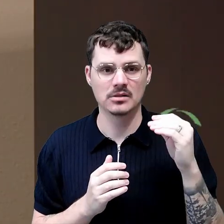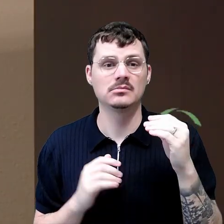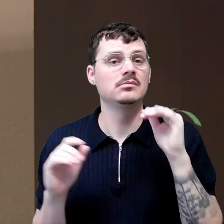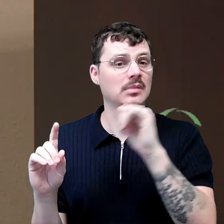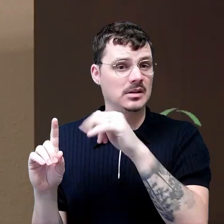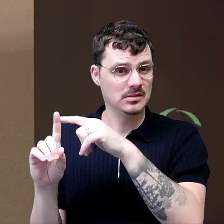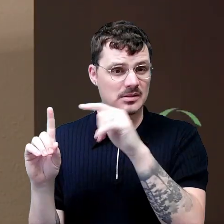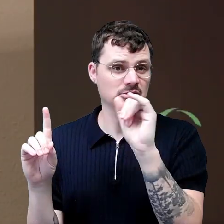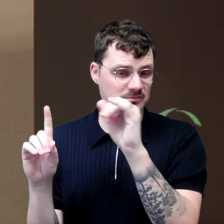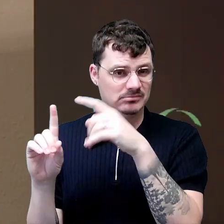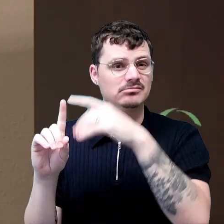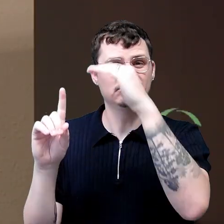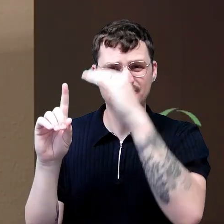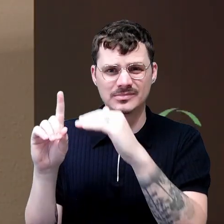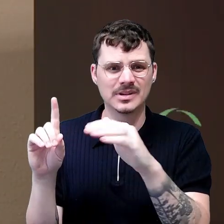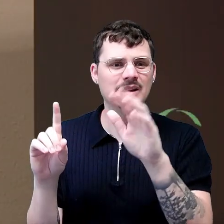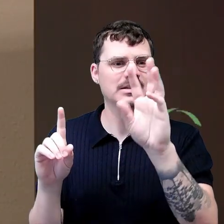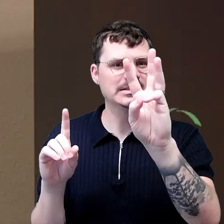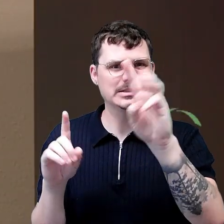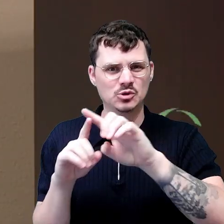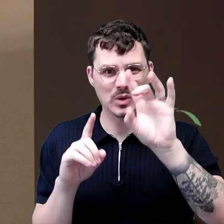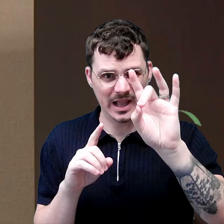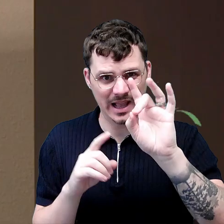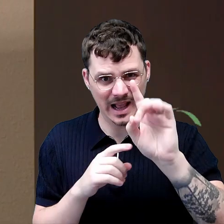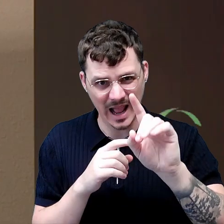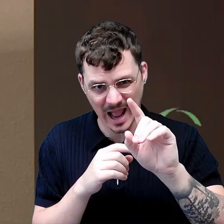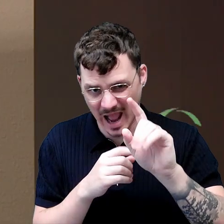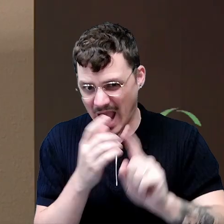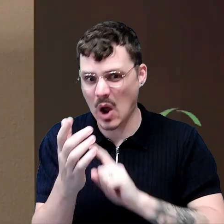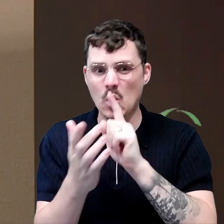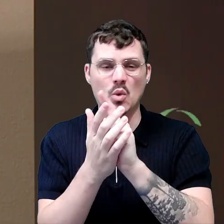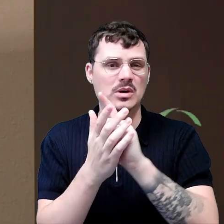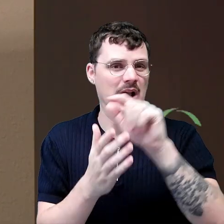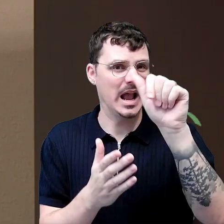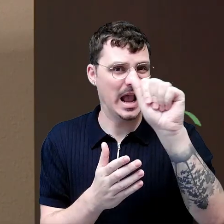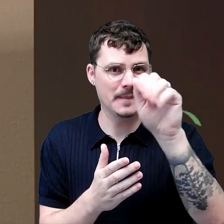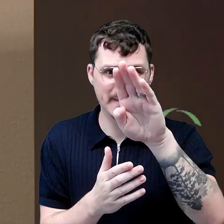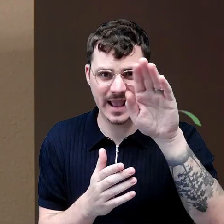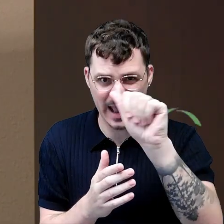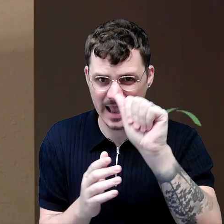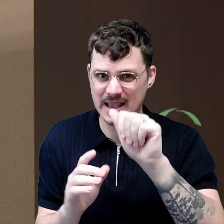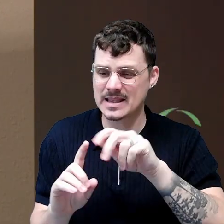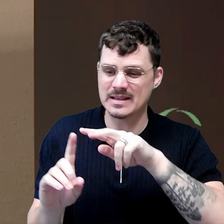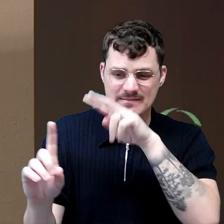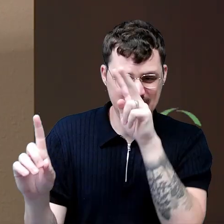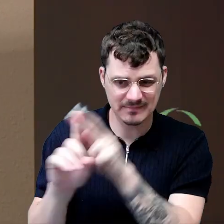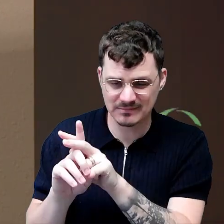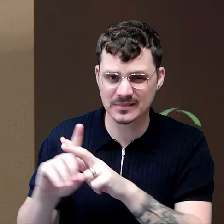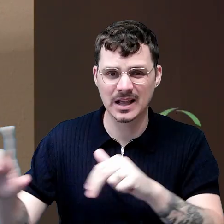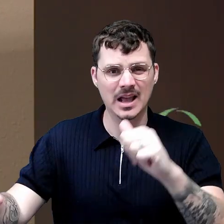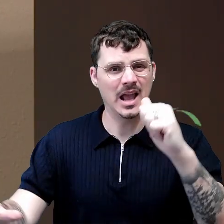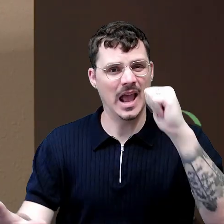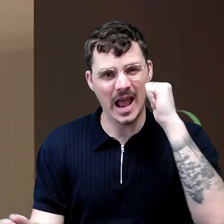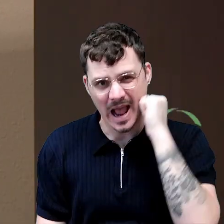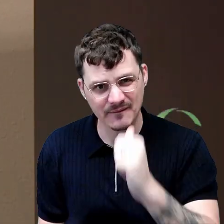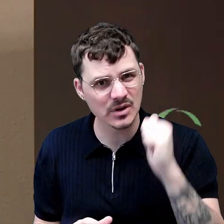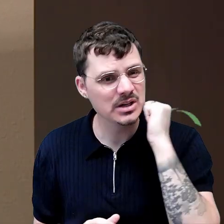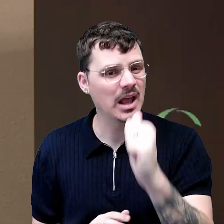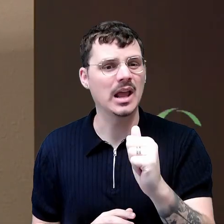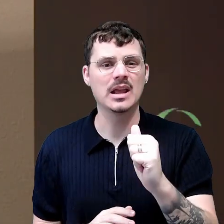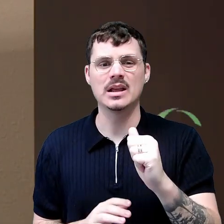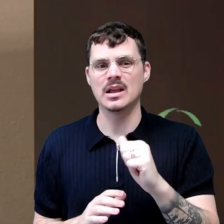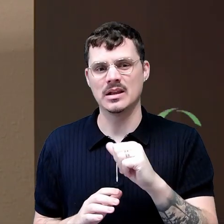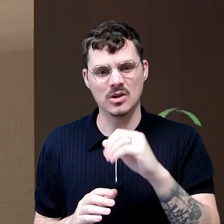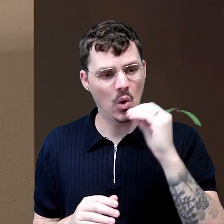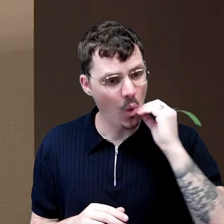traditional 6 to 8 hours a day applied behavior analysis programming every day